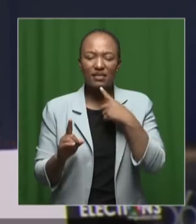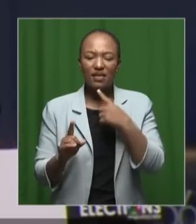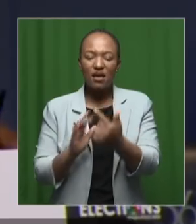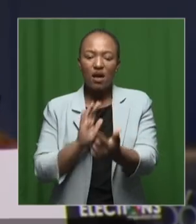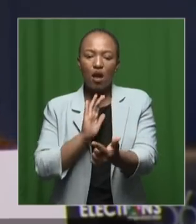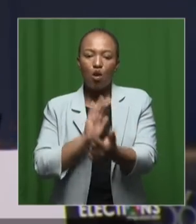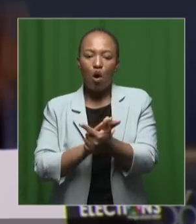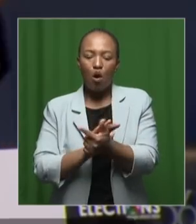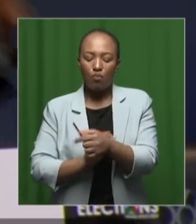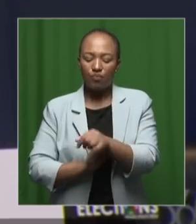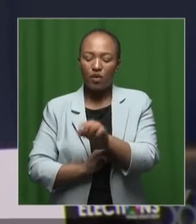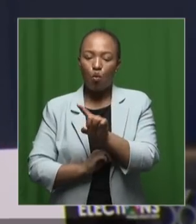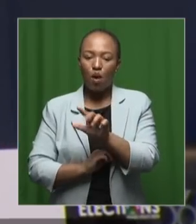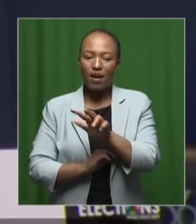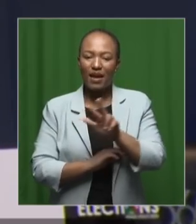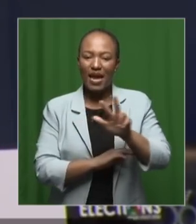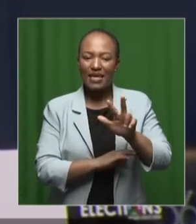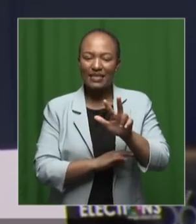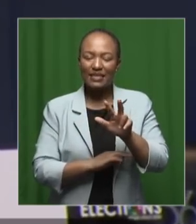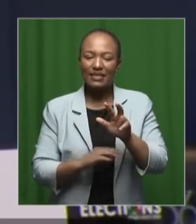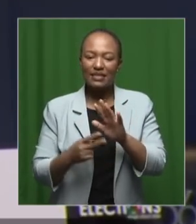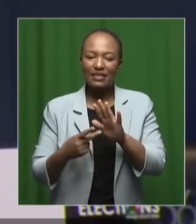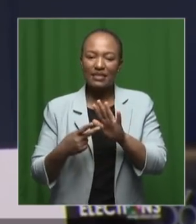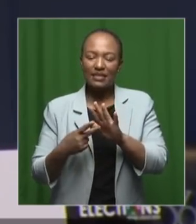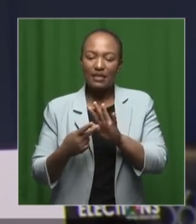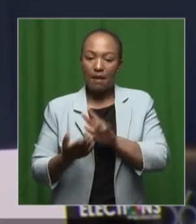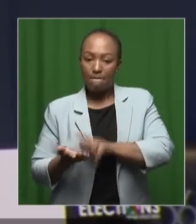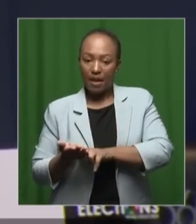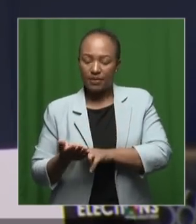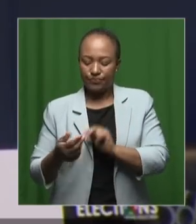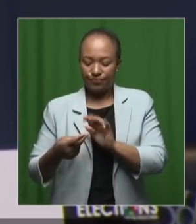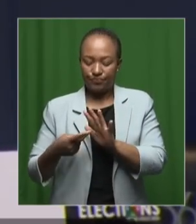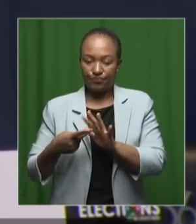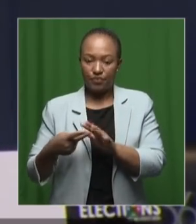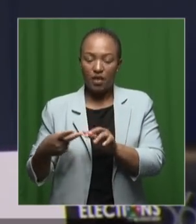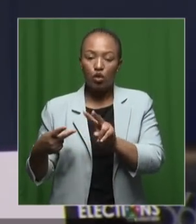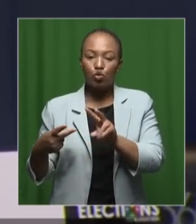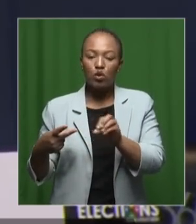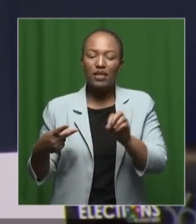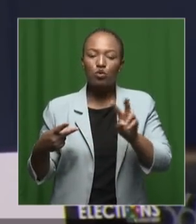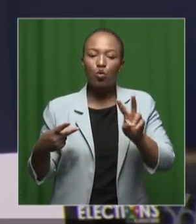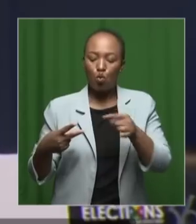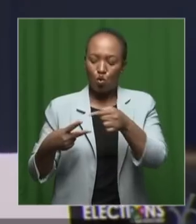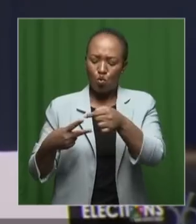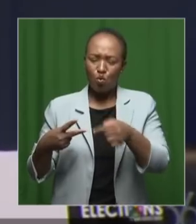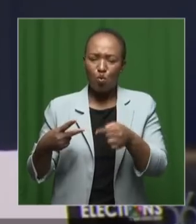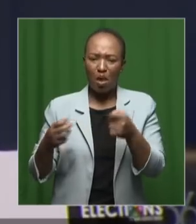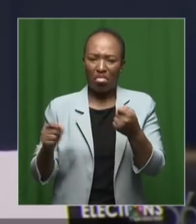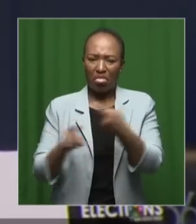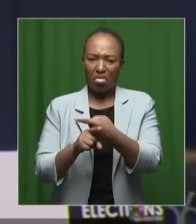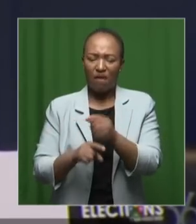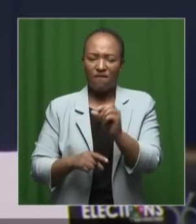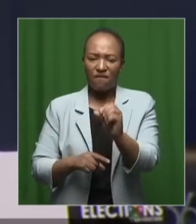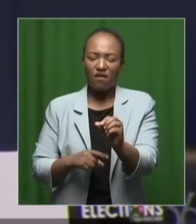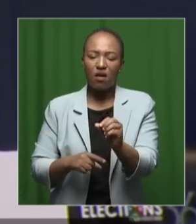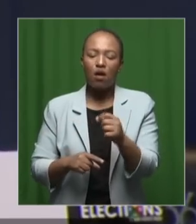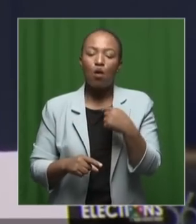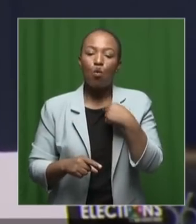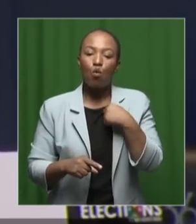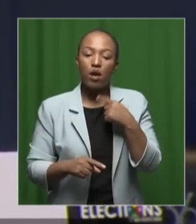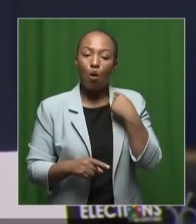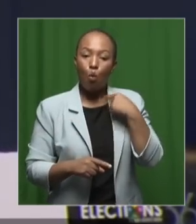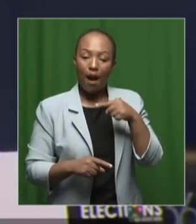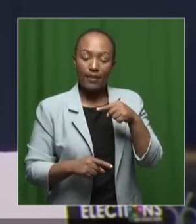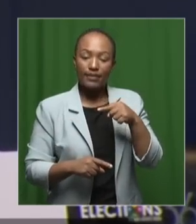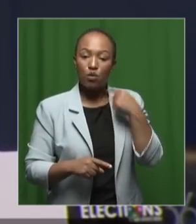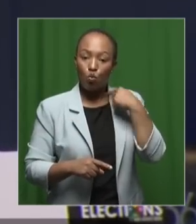in 1998 and the Immigration Act passed in 2002. In the white paper, we are showing that the Citizenship